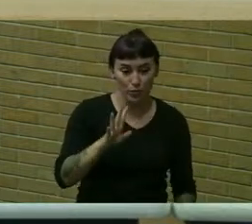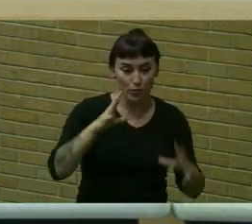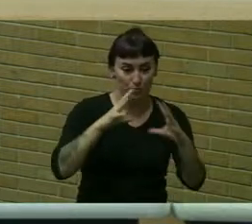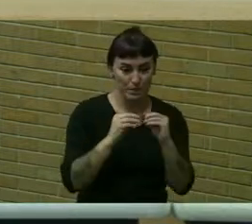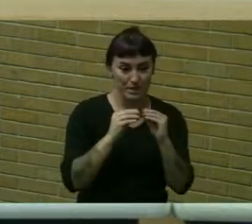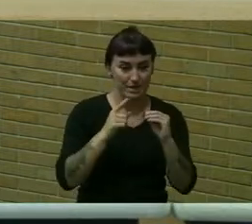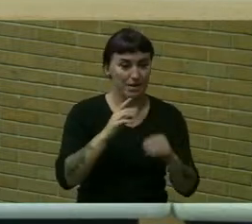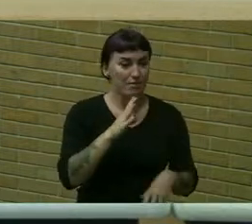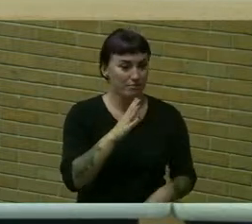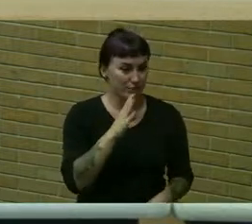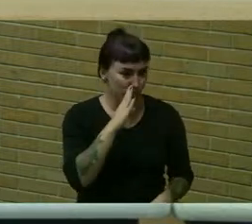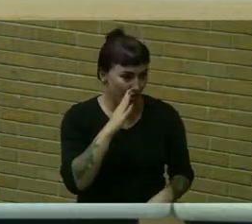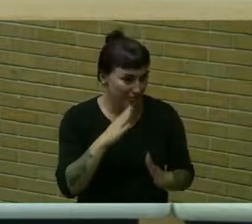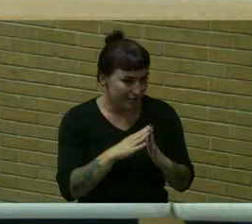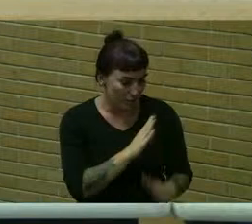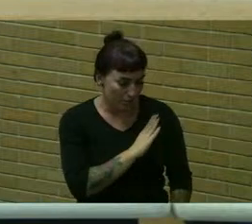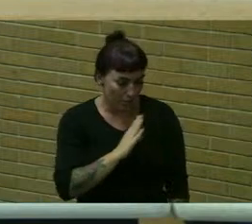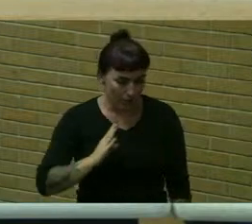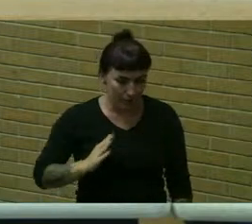meeting of the Brighton Town Board.